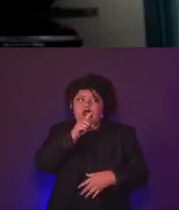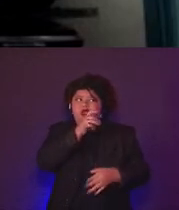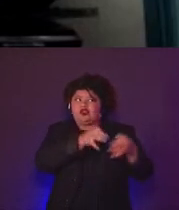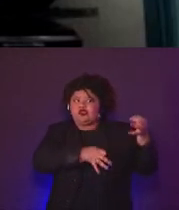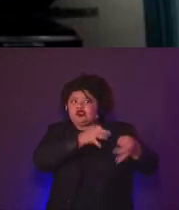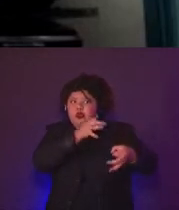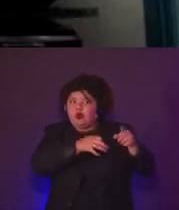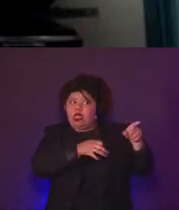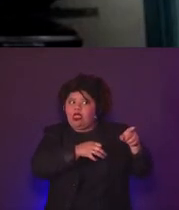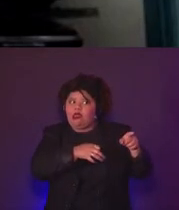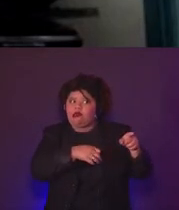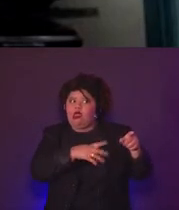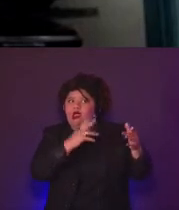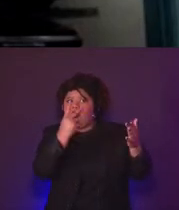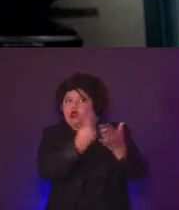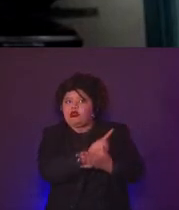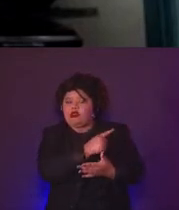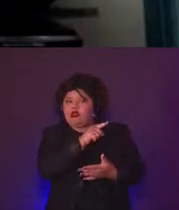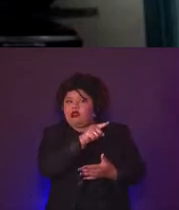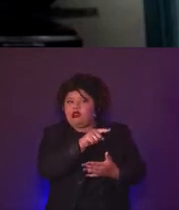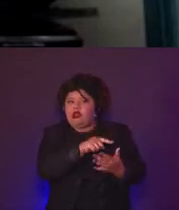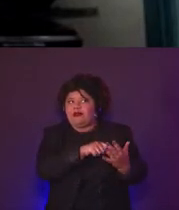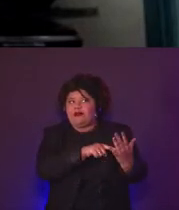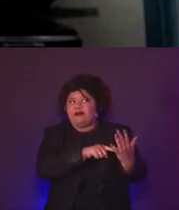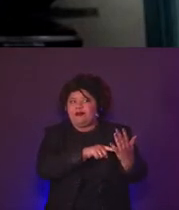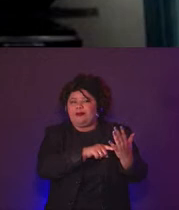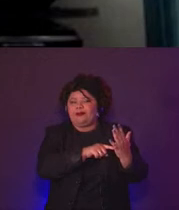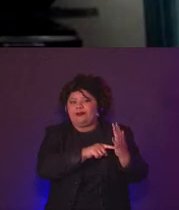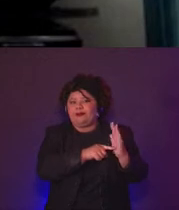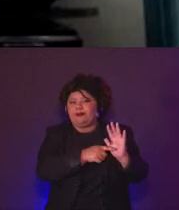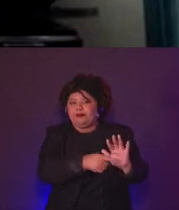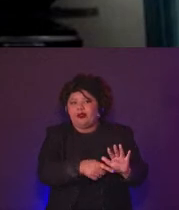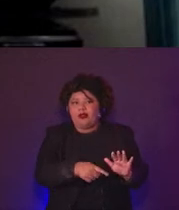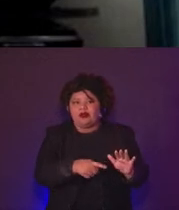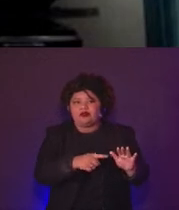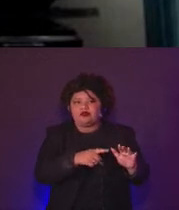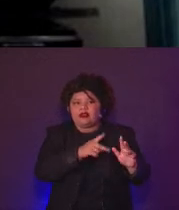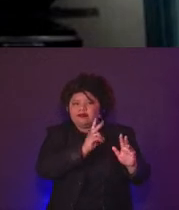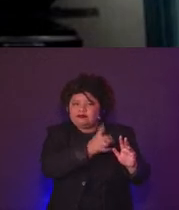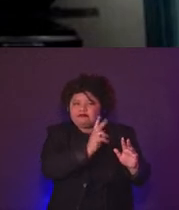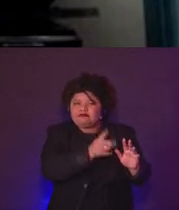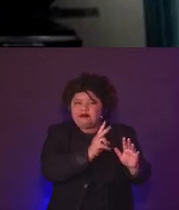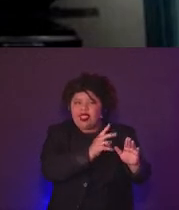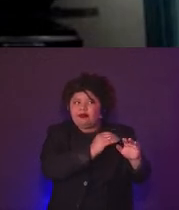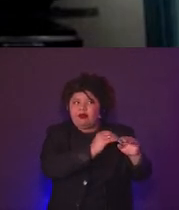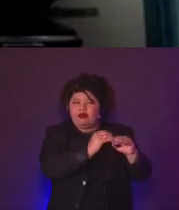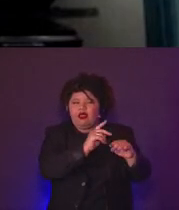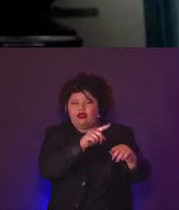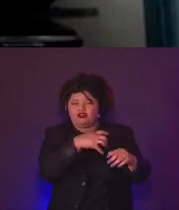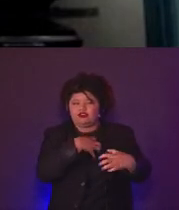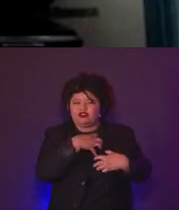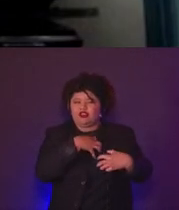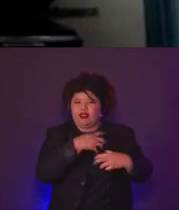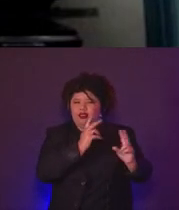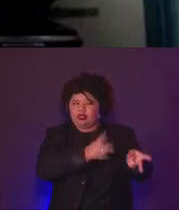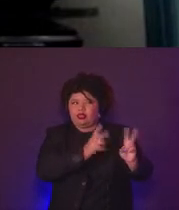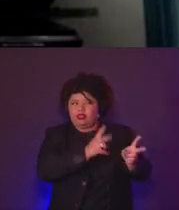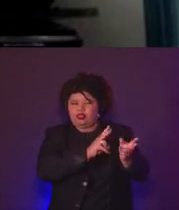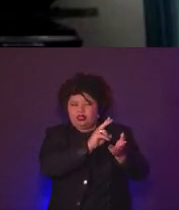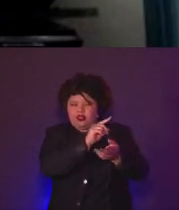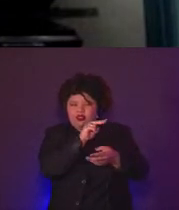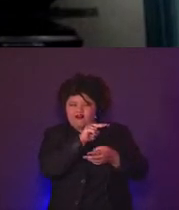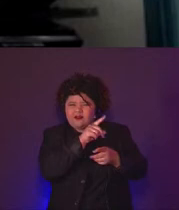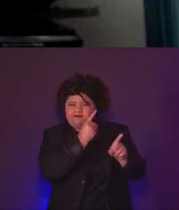showing a pattern totally at odds with what his public image was, we would all get a great joy out of that and a